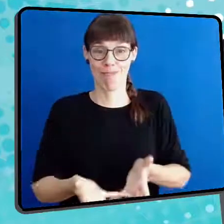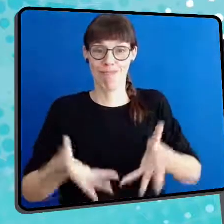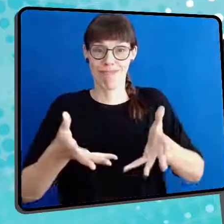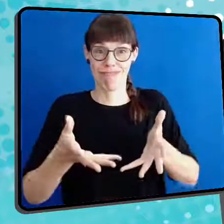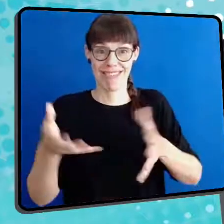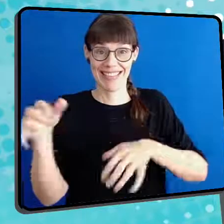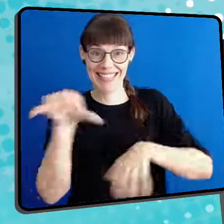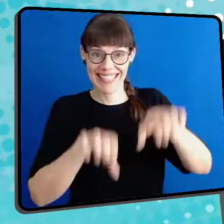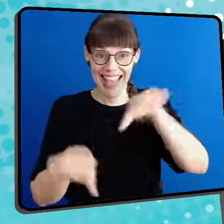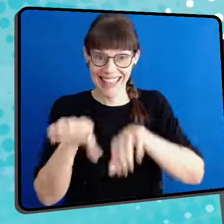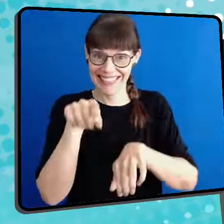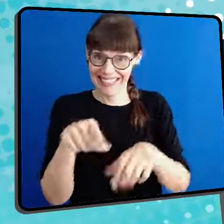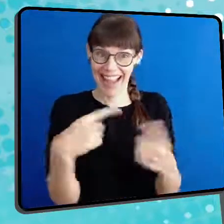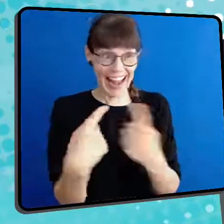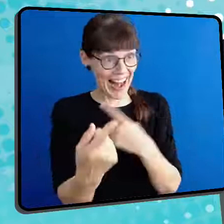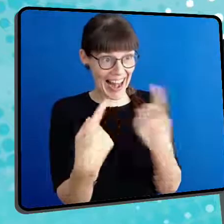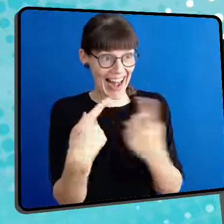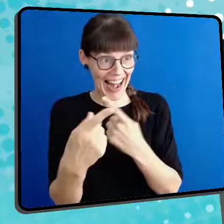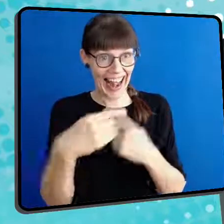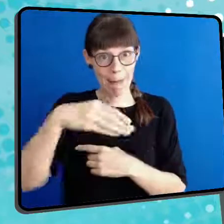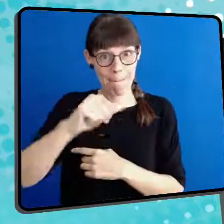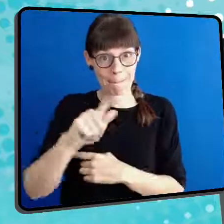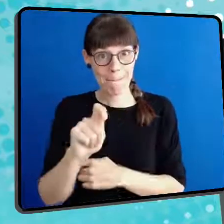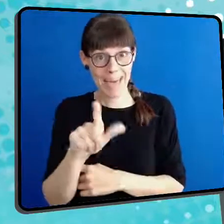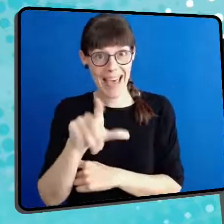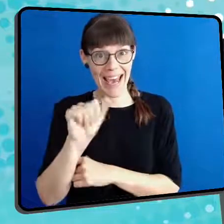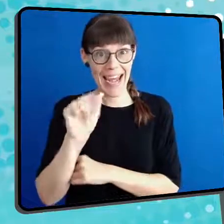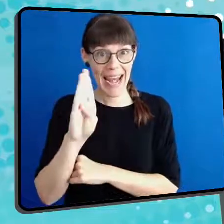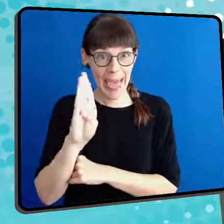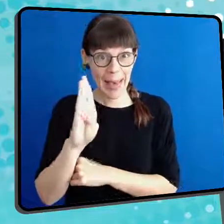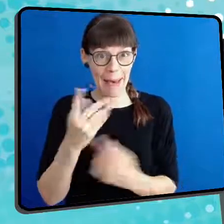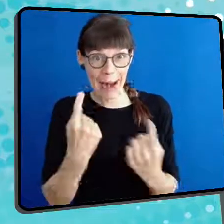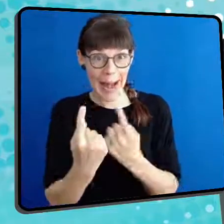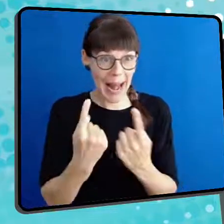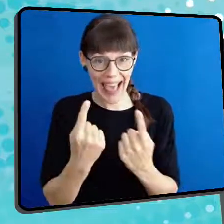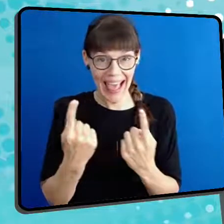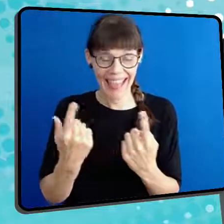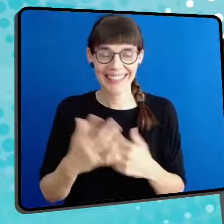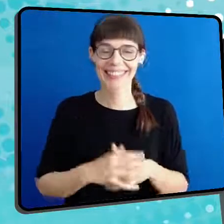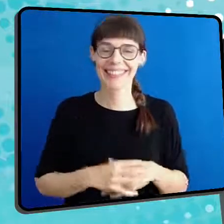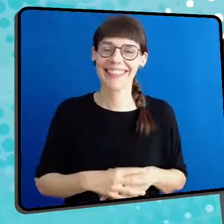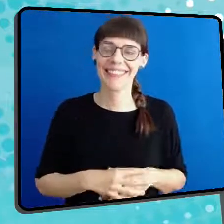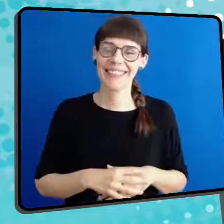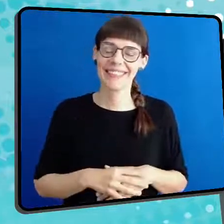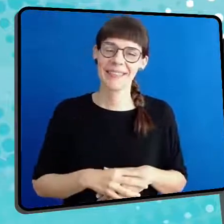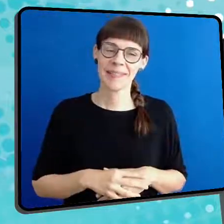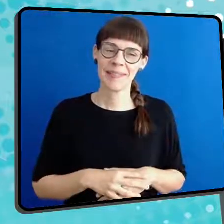if you don't. That'll be a way to bond as well. I haven't yet.